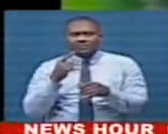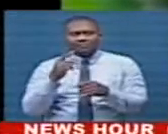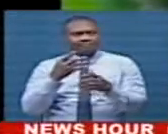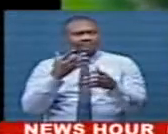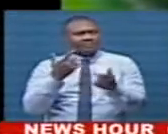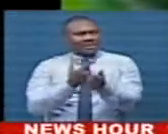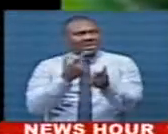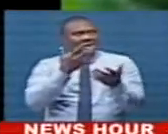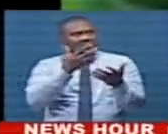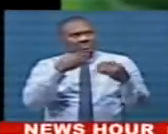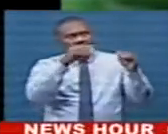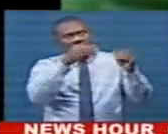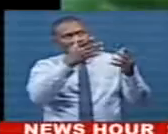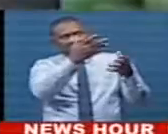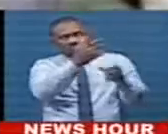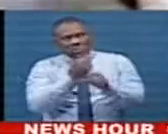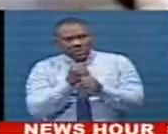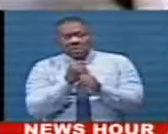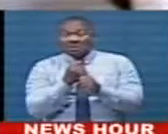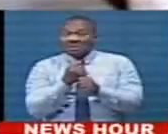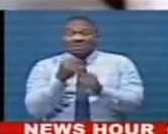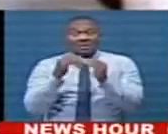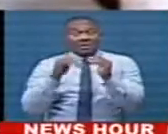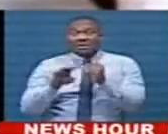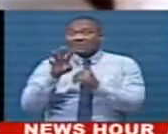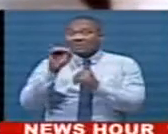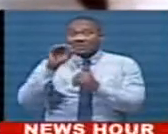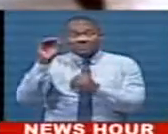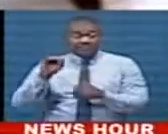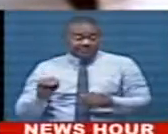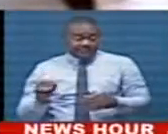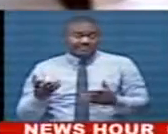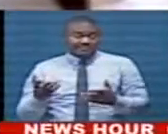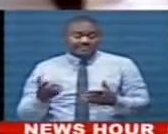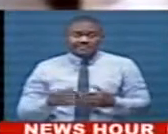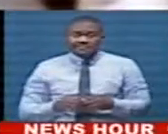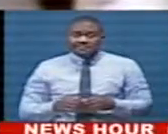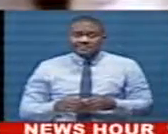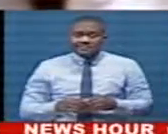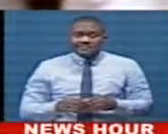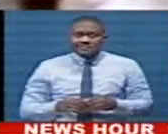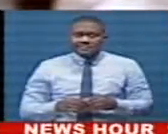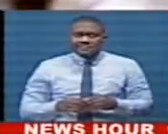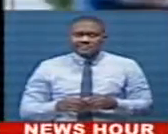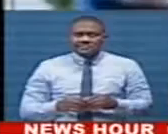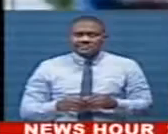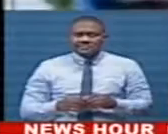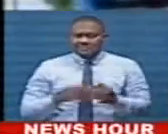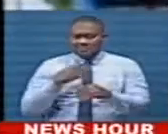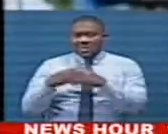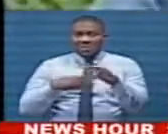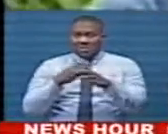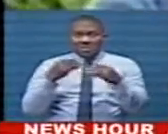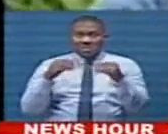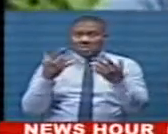40% in the export of raw cashew nuts. A metric ton of processed cashew nuts stands at $6,000 on the world